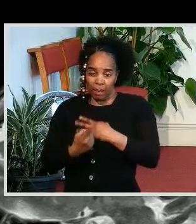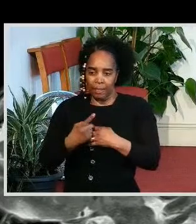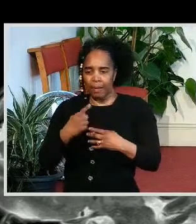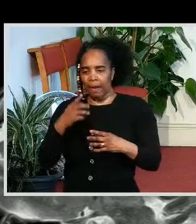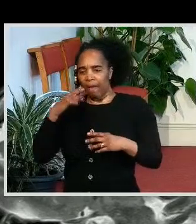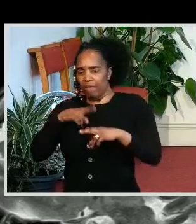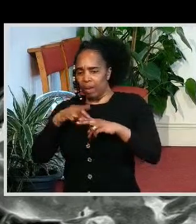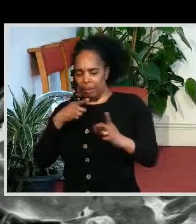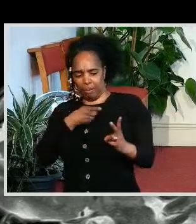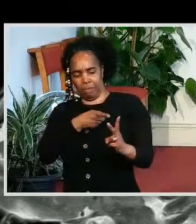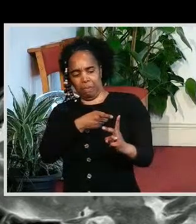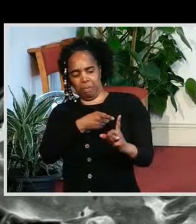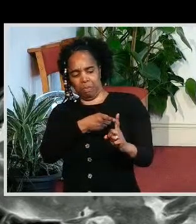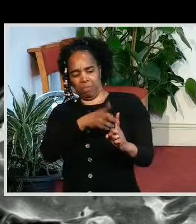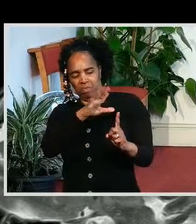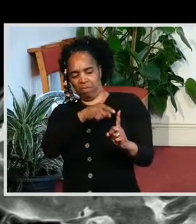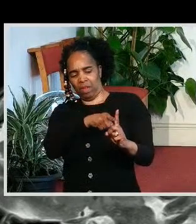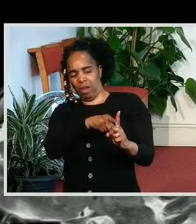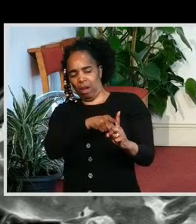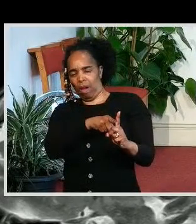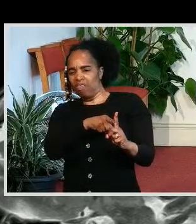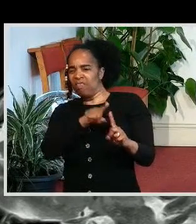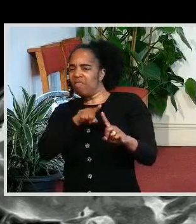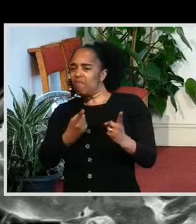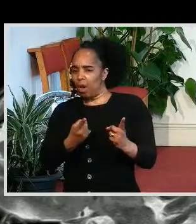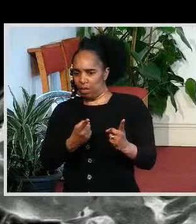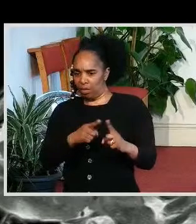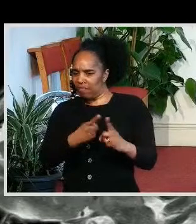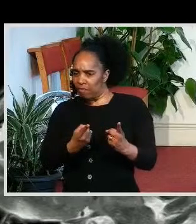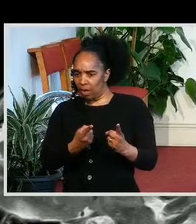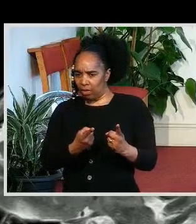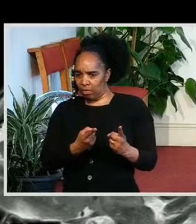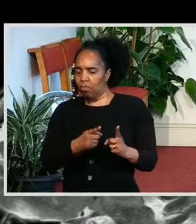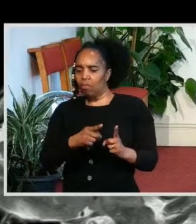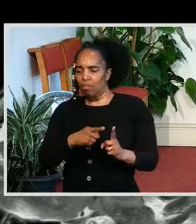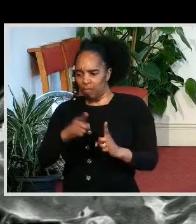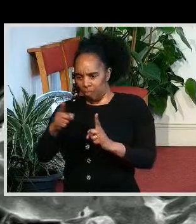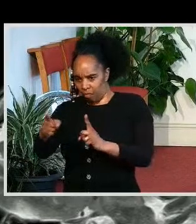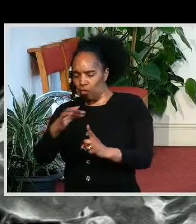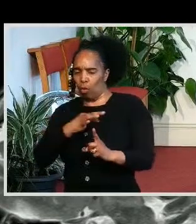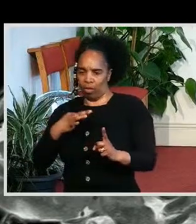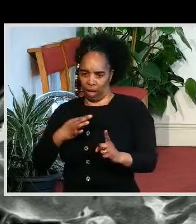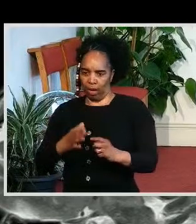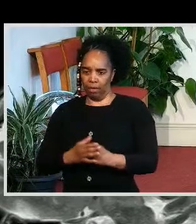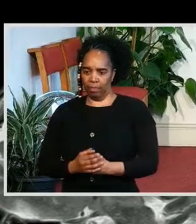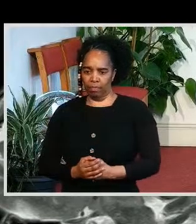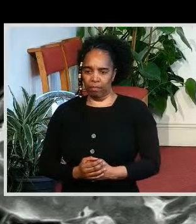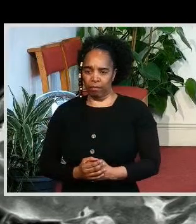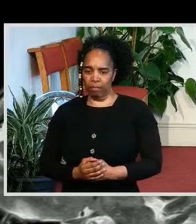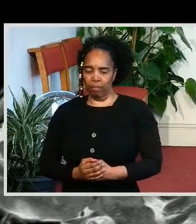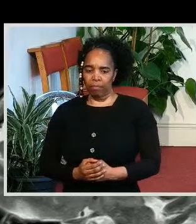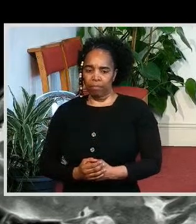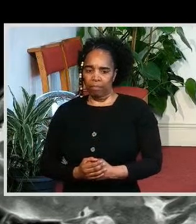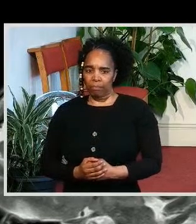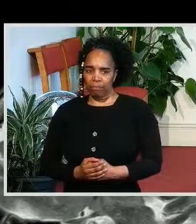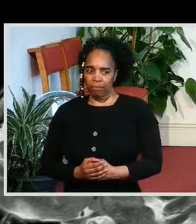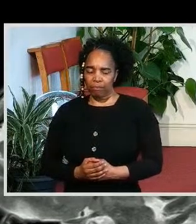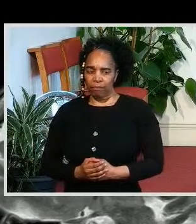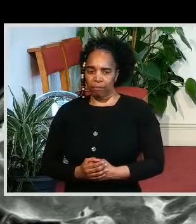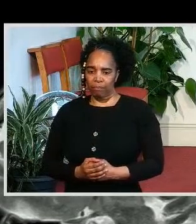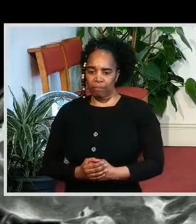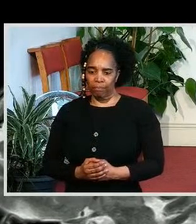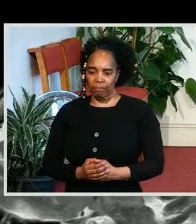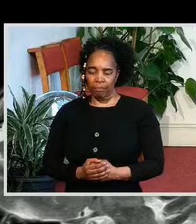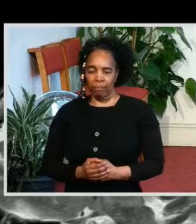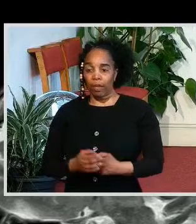then see that a person is not functioning at the optimum, and they bring the person to the doctor. The other things as well